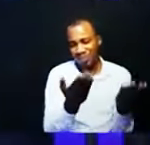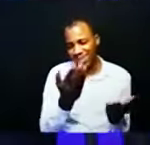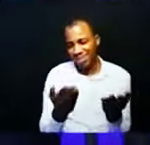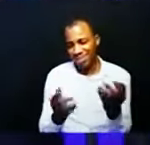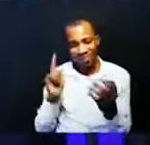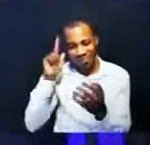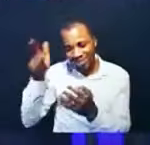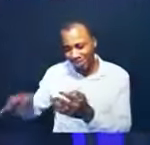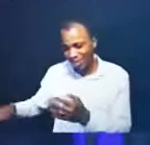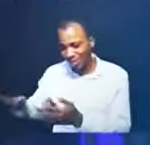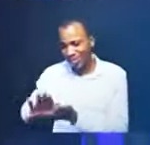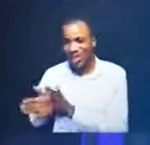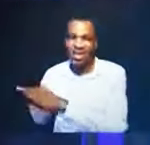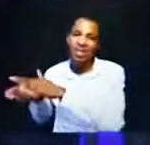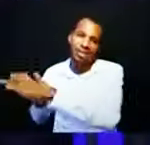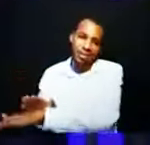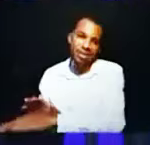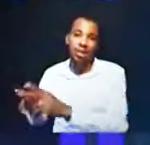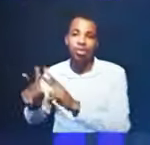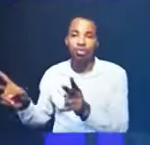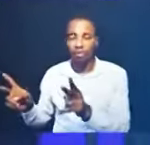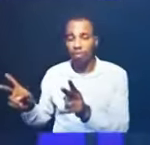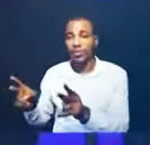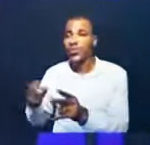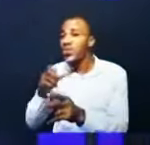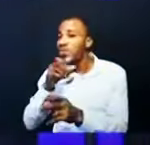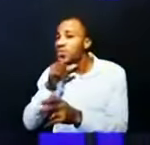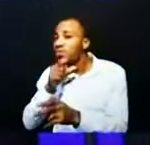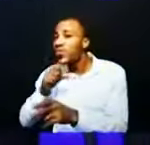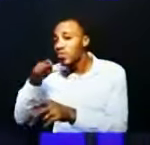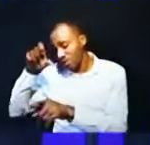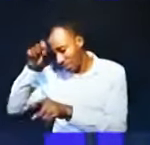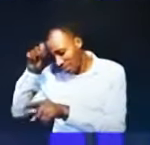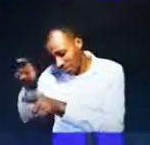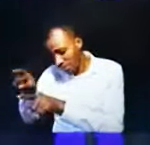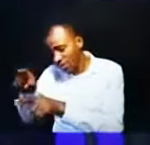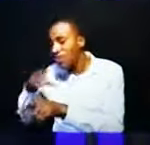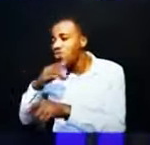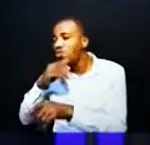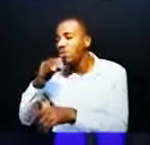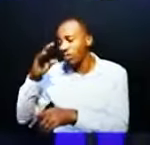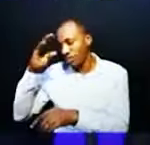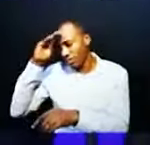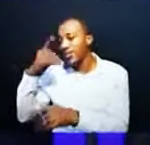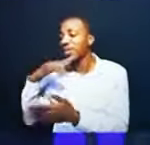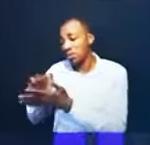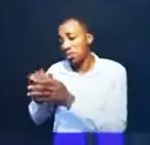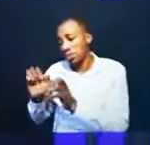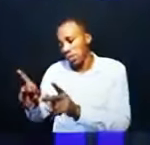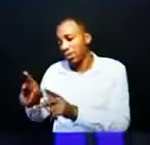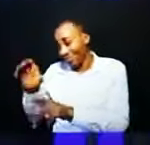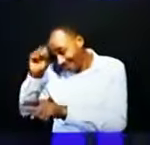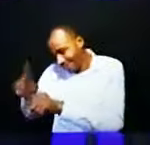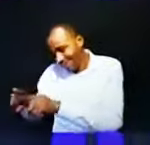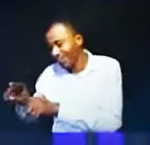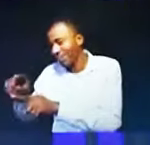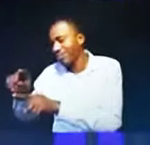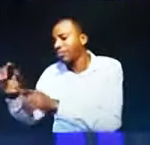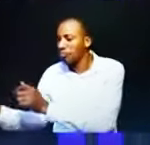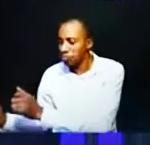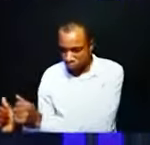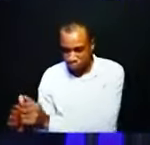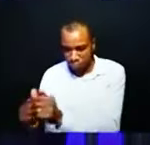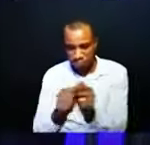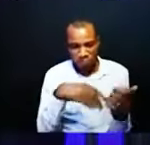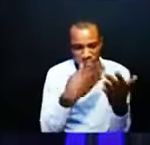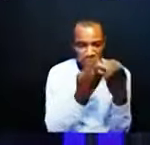one shah will be. So the old man decided that they should send the boy along and then go and fetch some food from Egypt. So Mahokine so will be